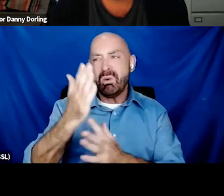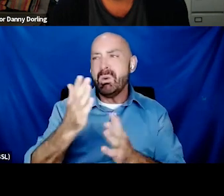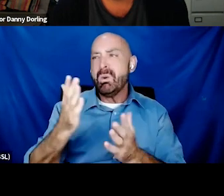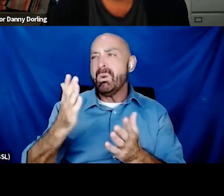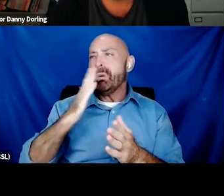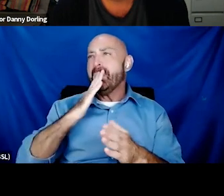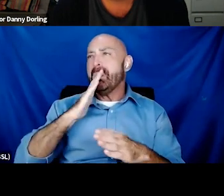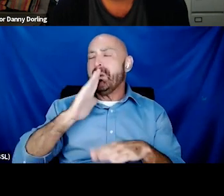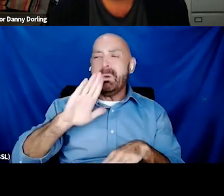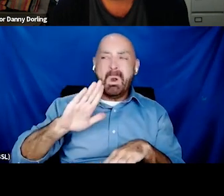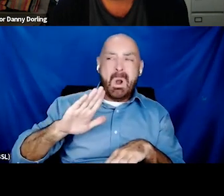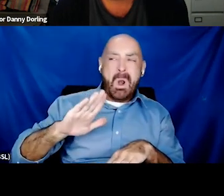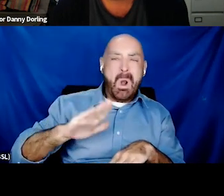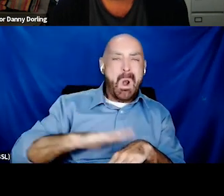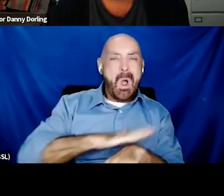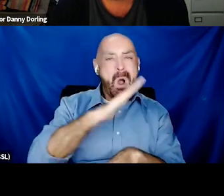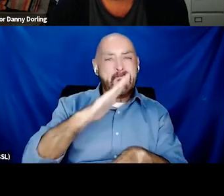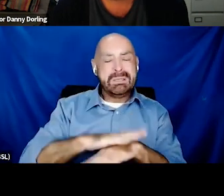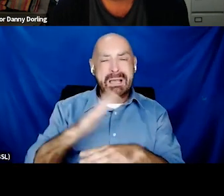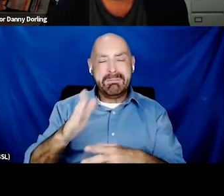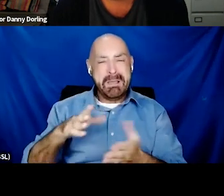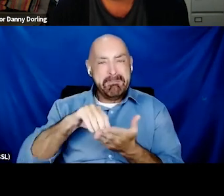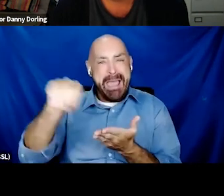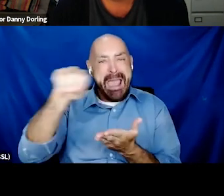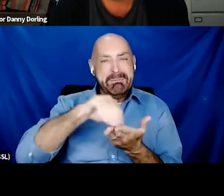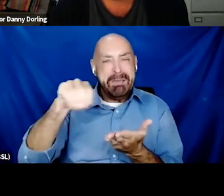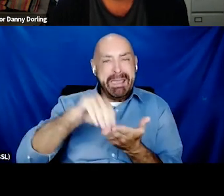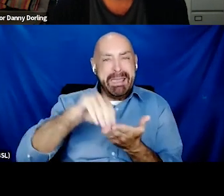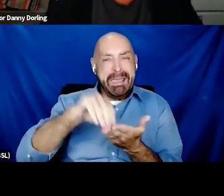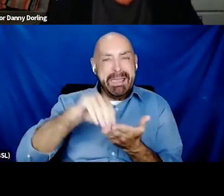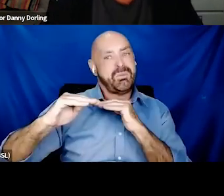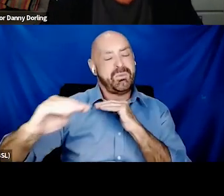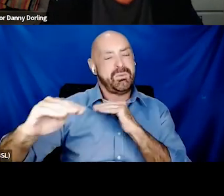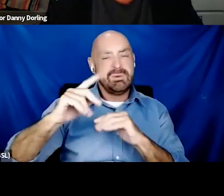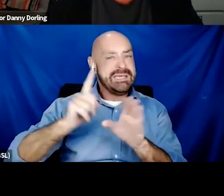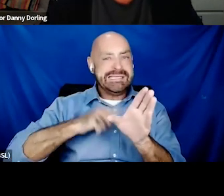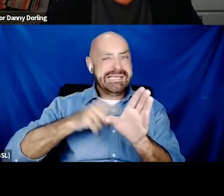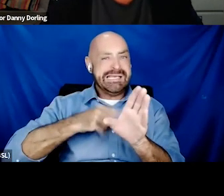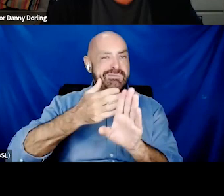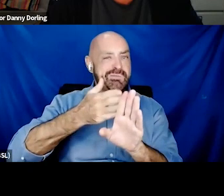squeeze since the 1790s. Even then, the